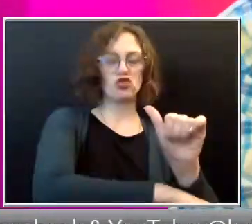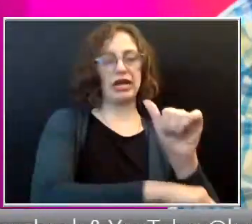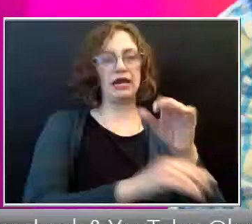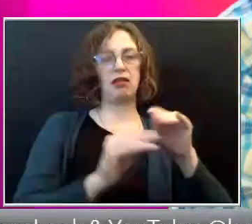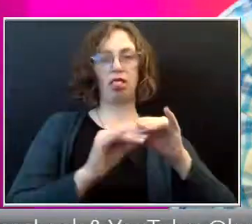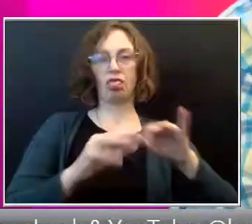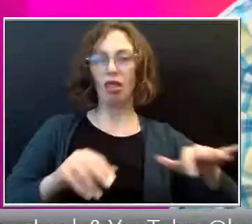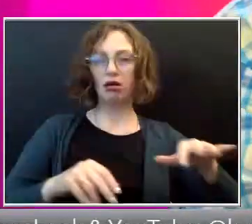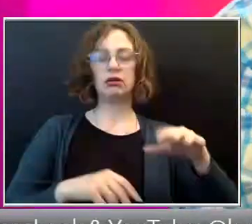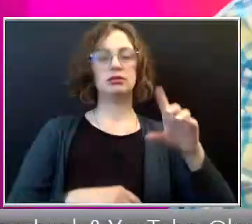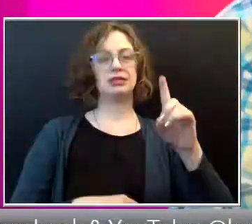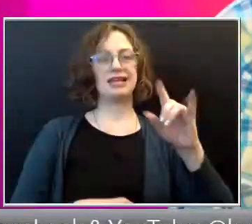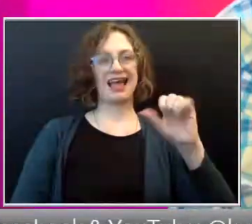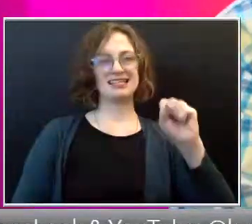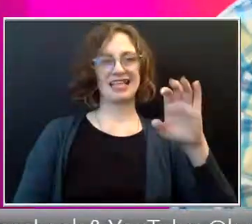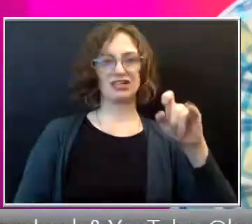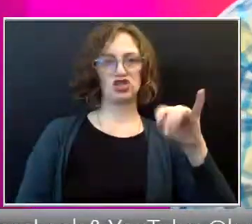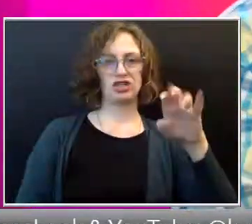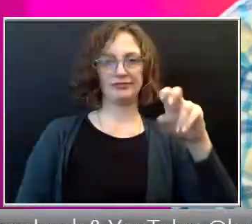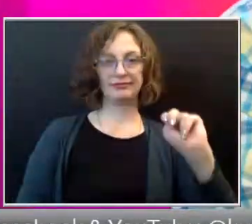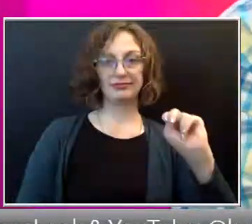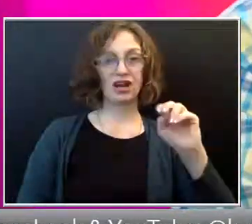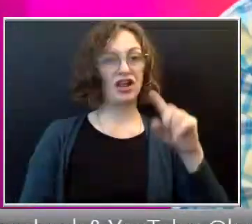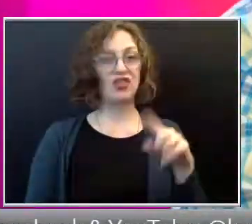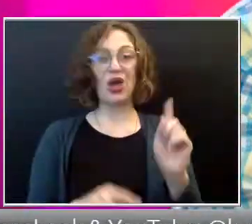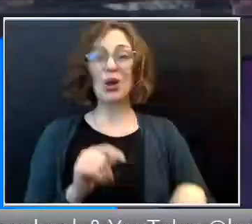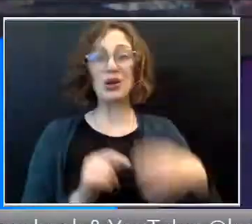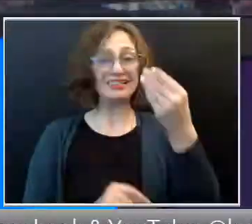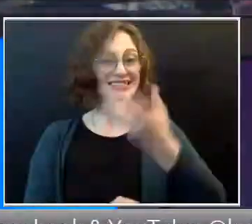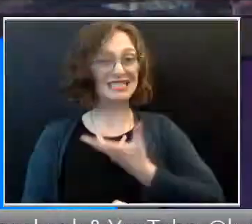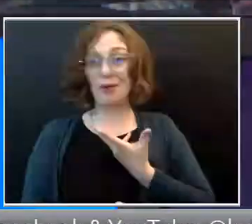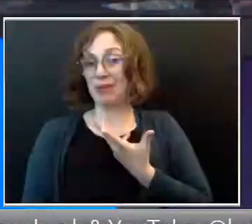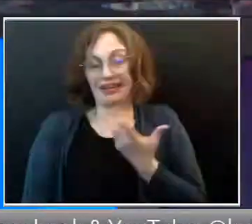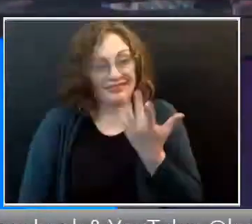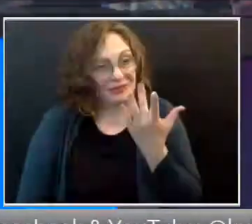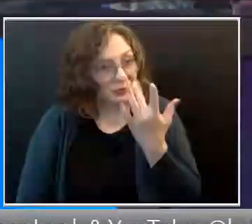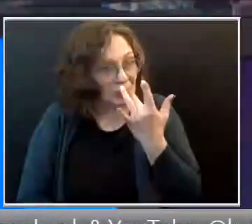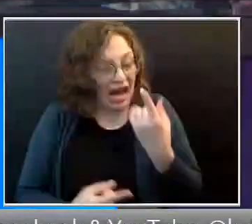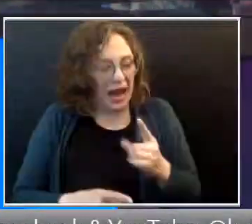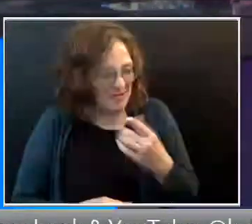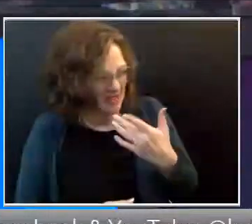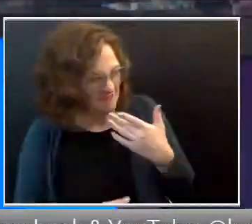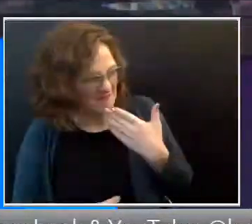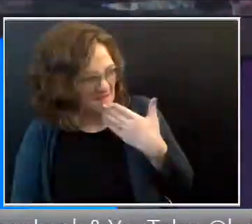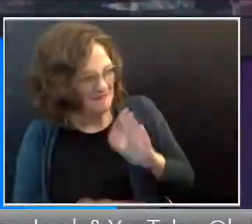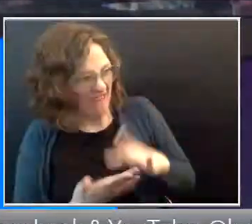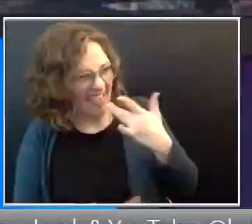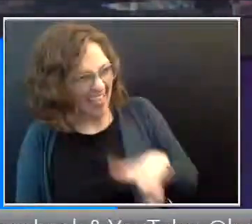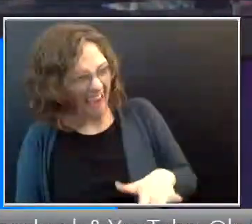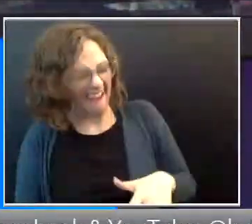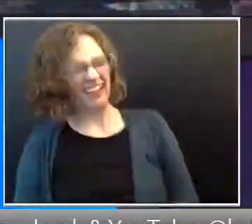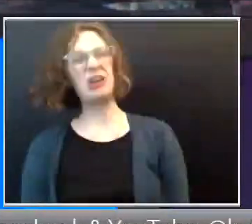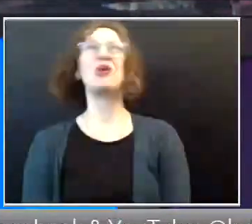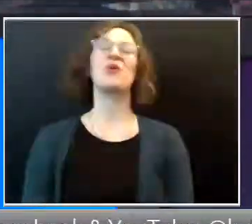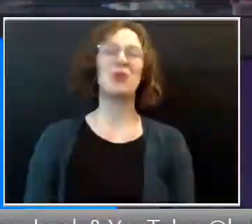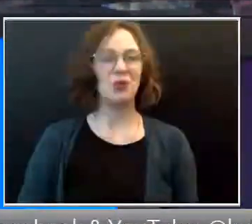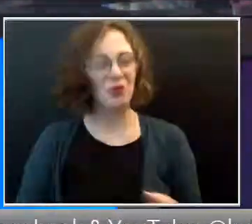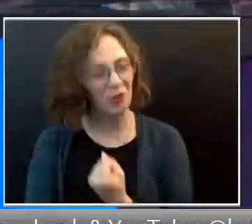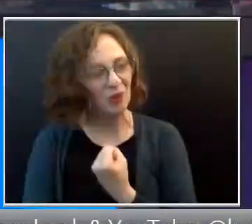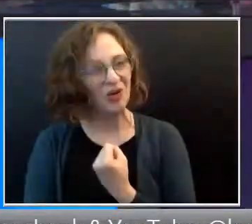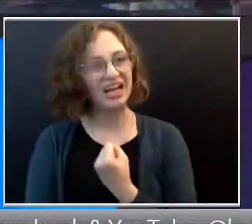It was just kind of a odd one-off. Just bad luck. So, yeah. Well, that's a bad one-off to have that happen. Your